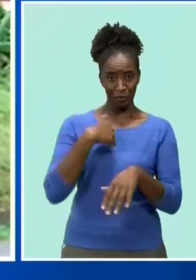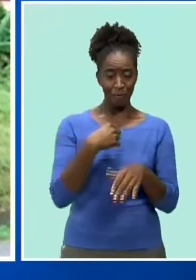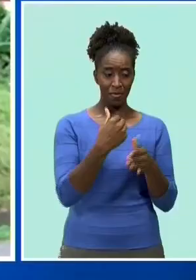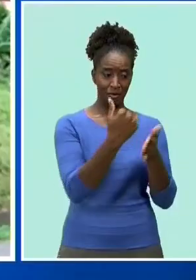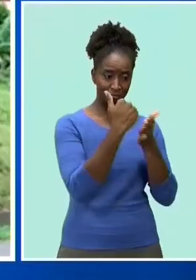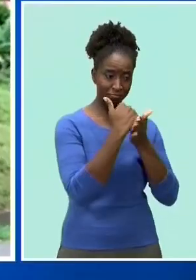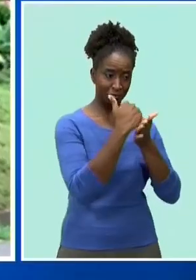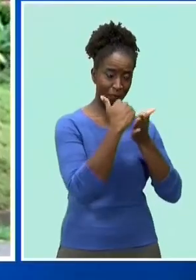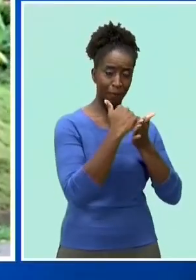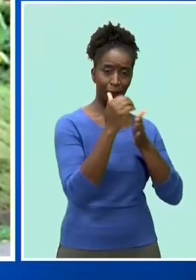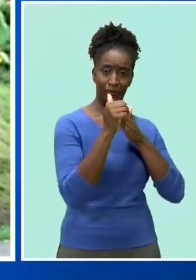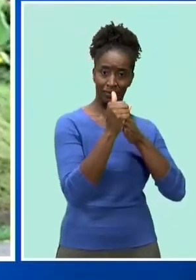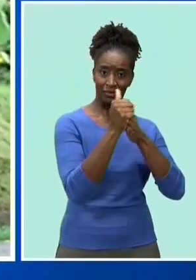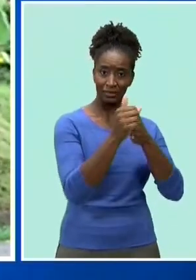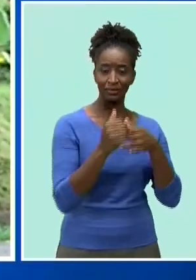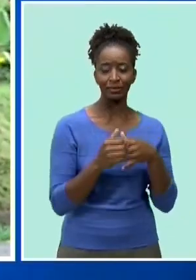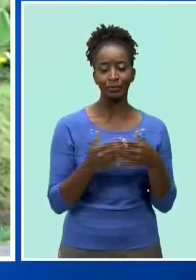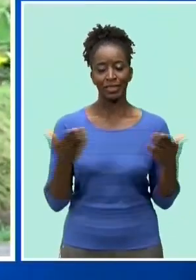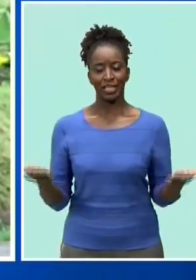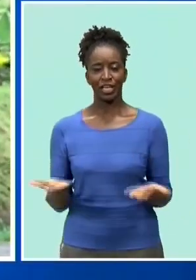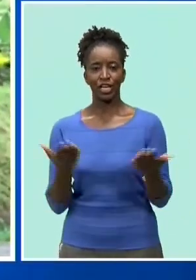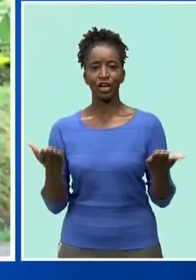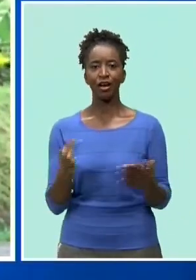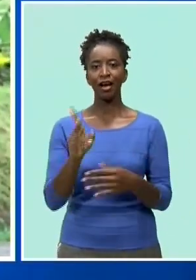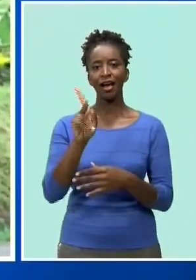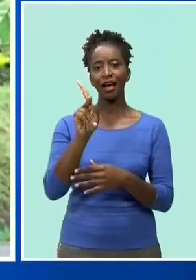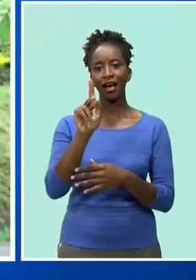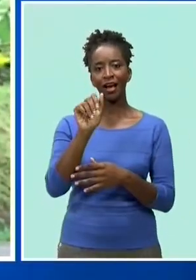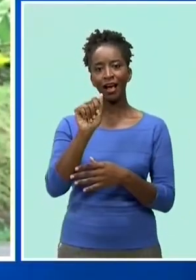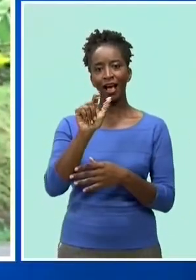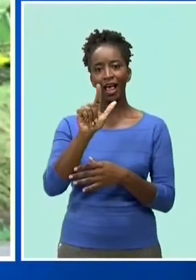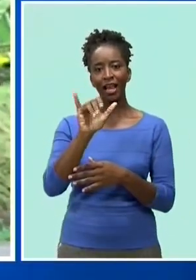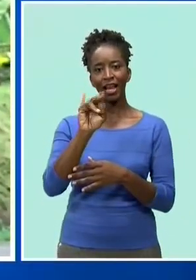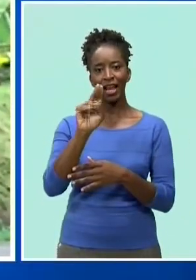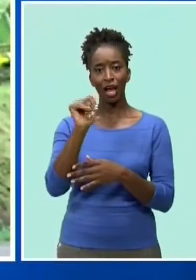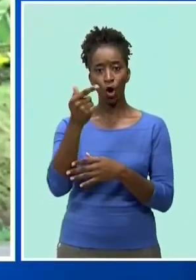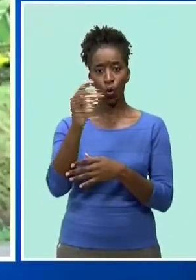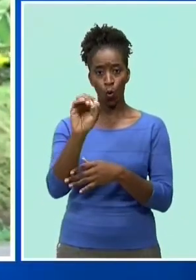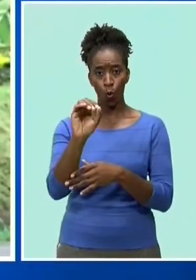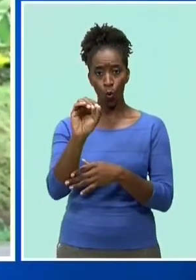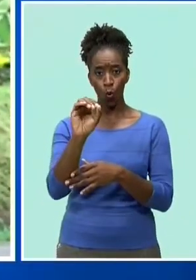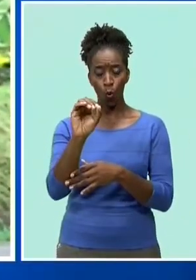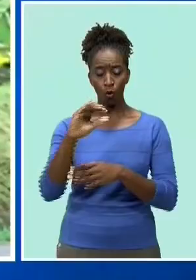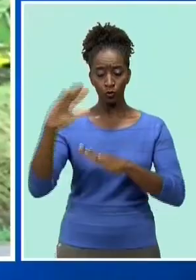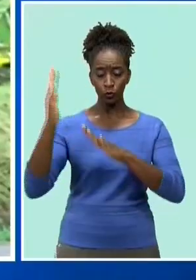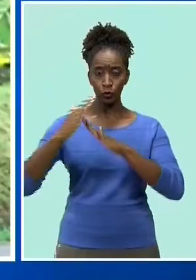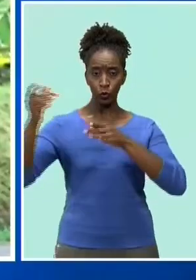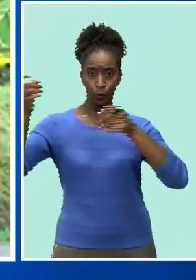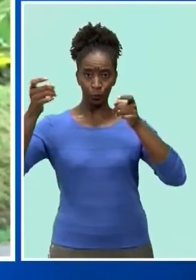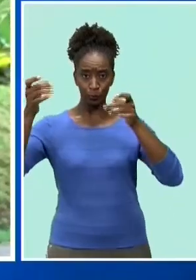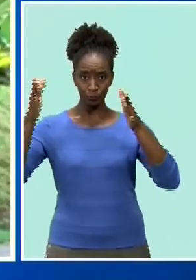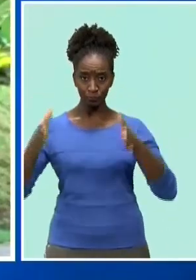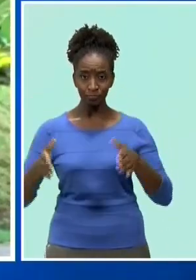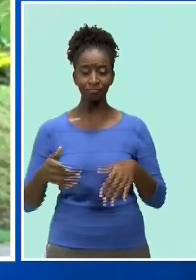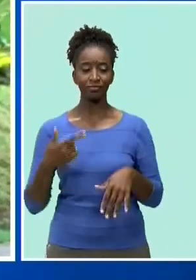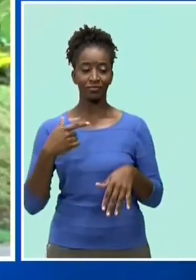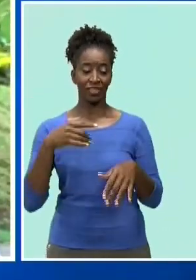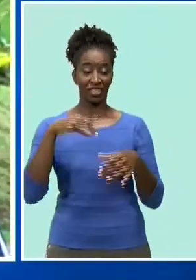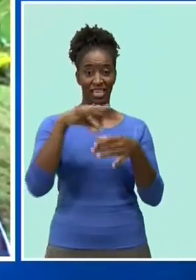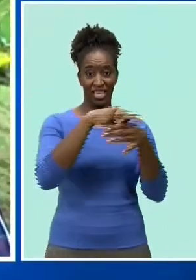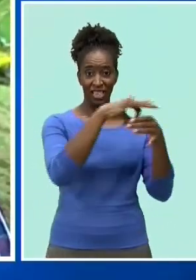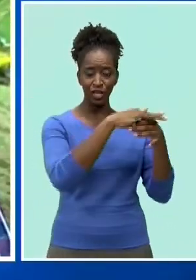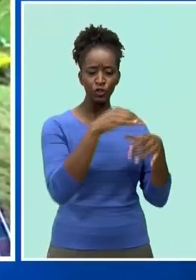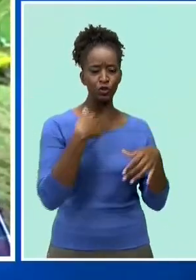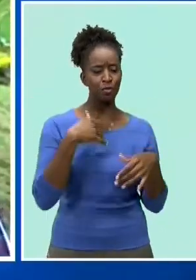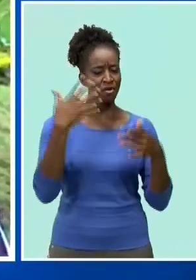it comes to the Kalinago chief and the elections, I have a very comprehensive plan in place, and I would